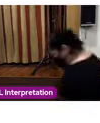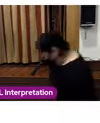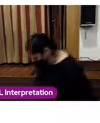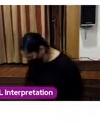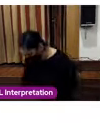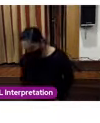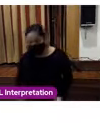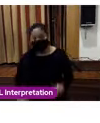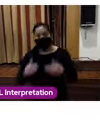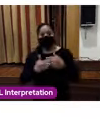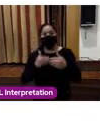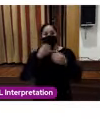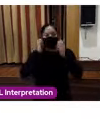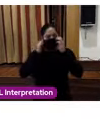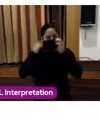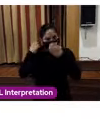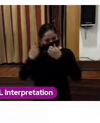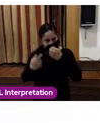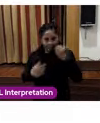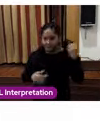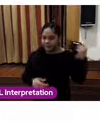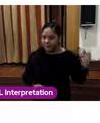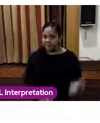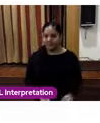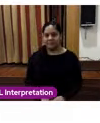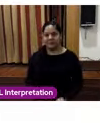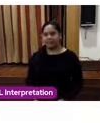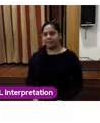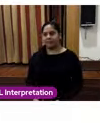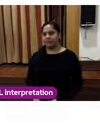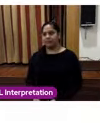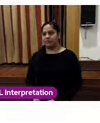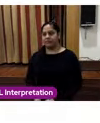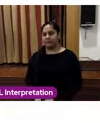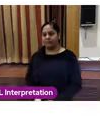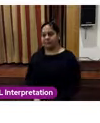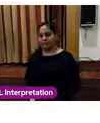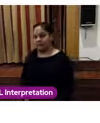The next question is from Alexis Cortez.